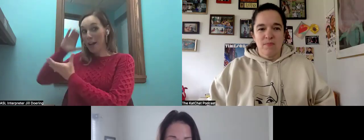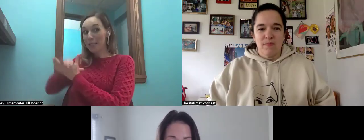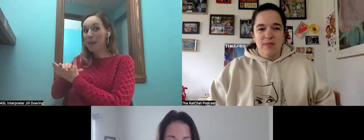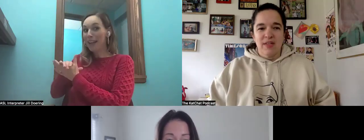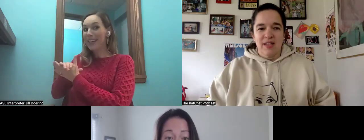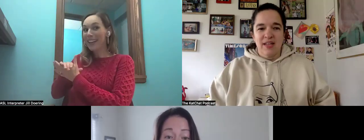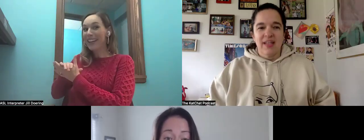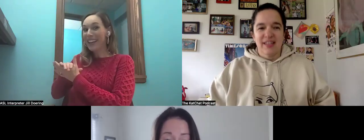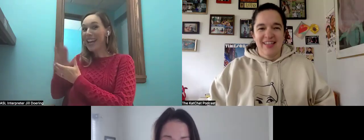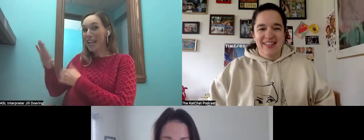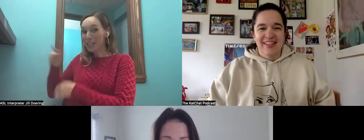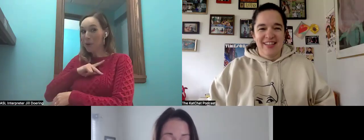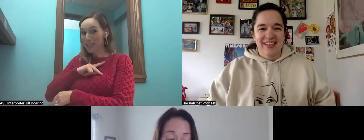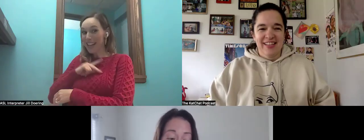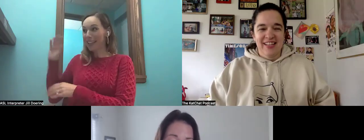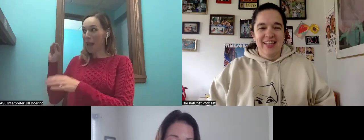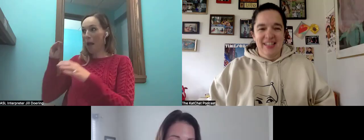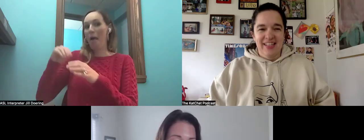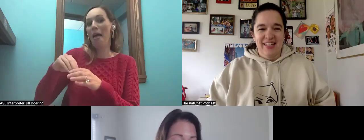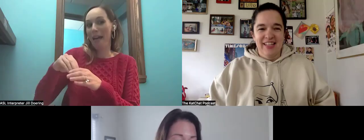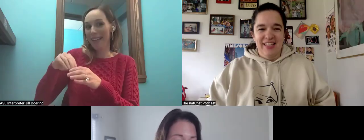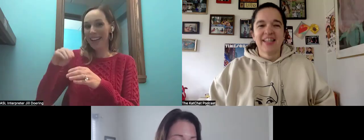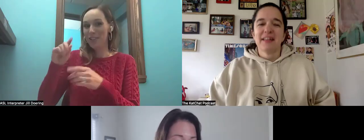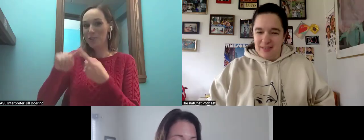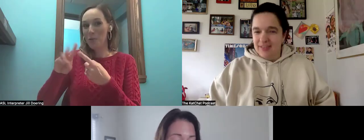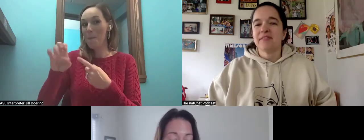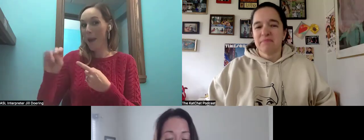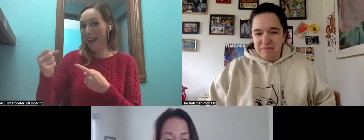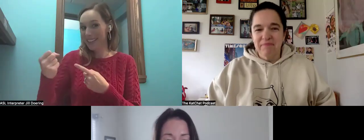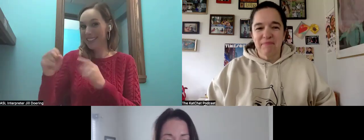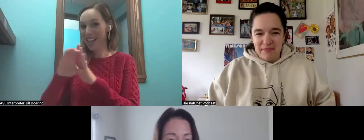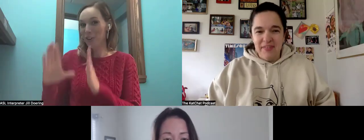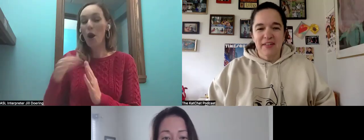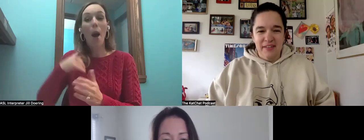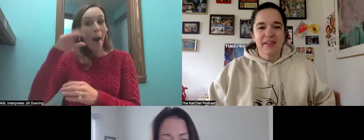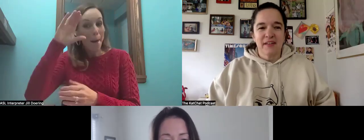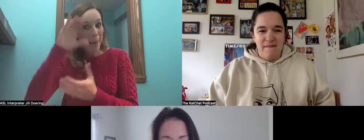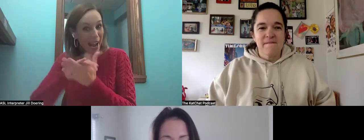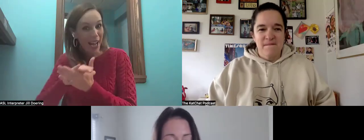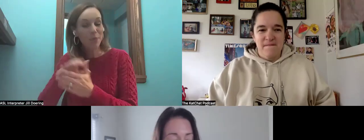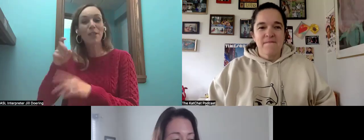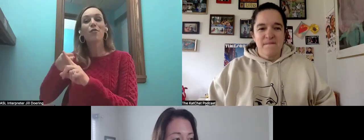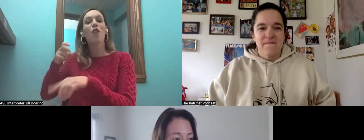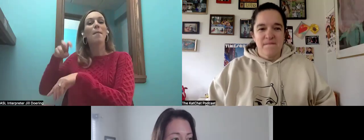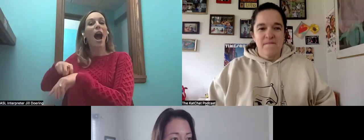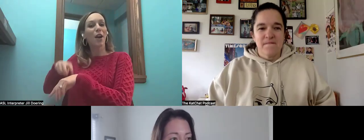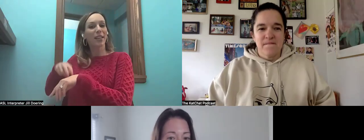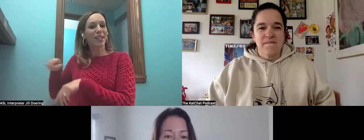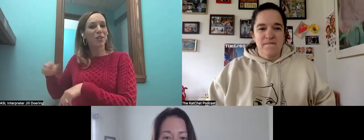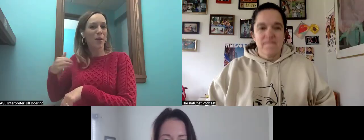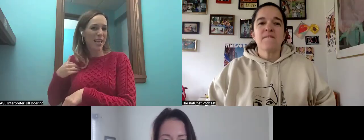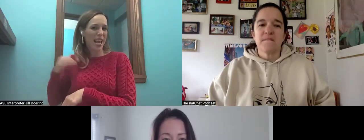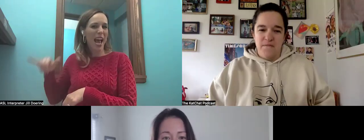into Ben because that's how my husband is. Now, my husband is he's from Ireland, so he's got the Irish brogue, and he's